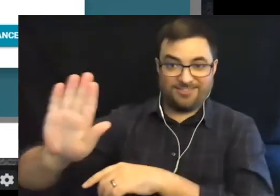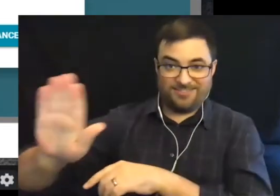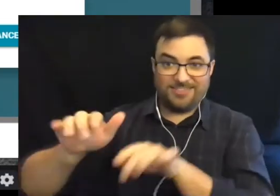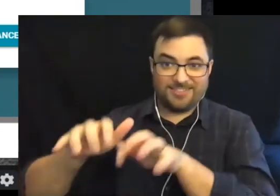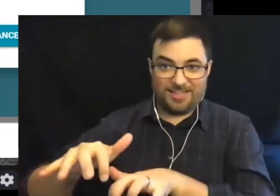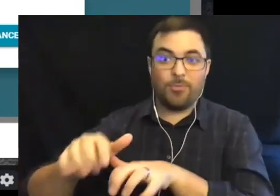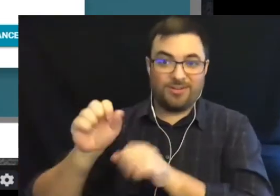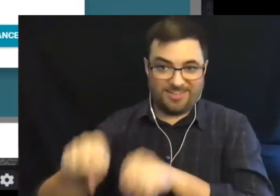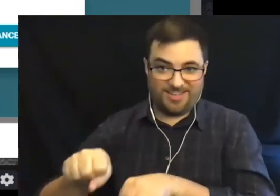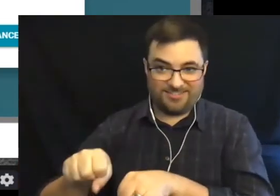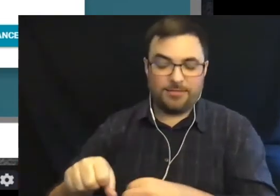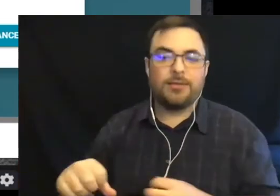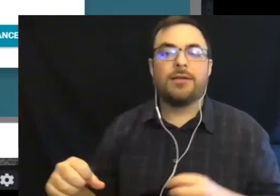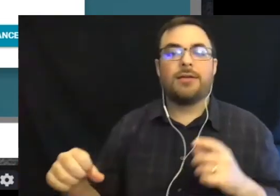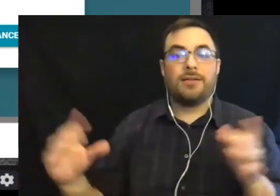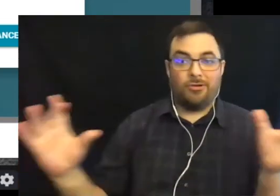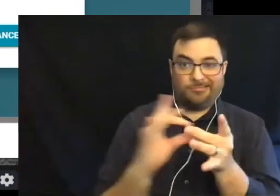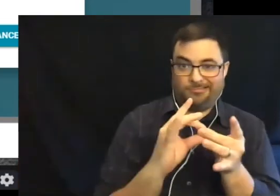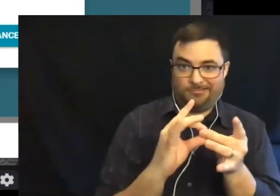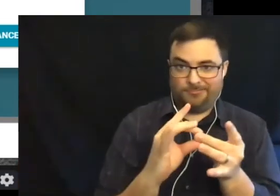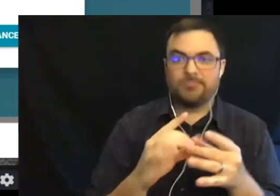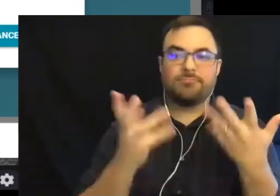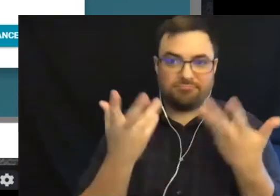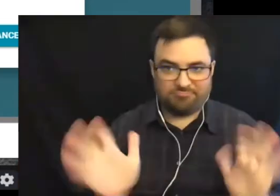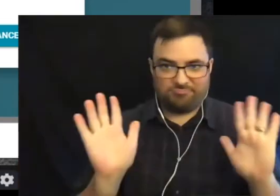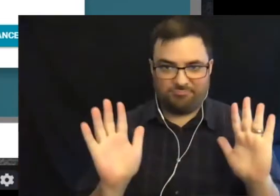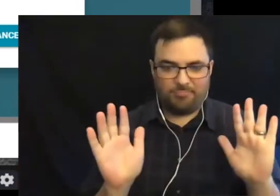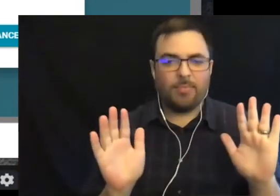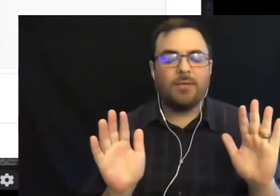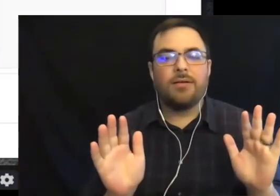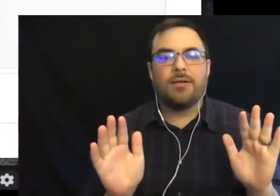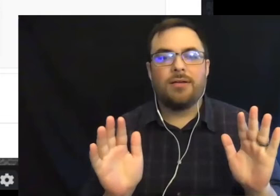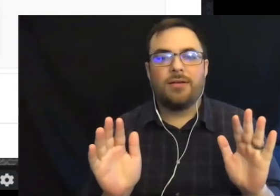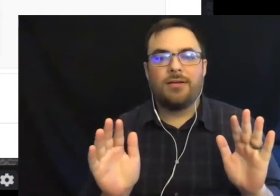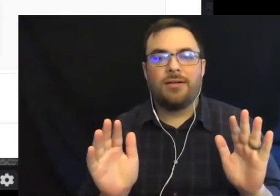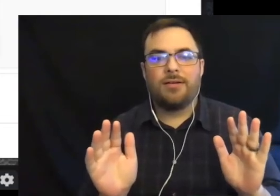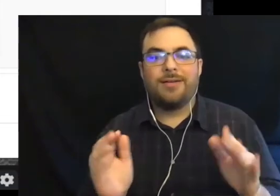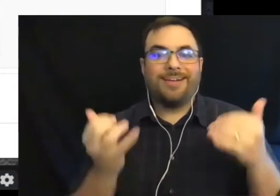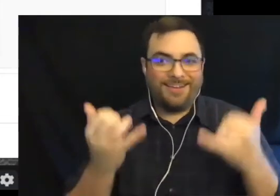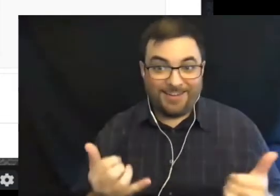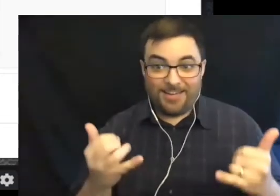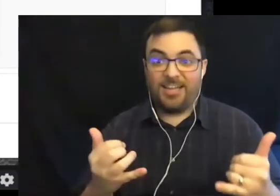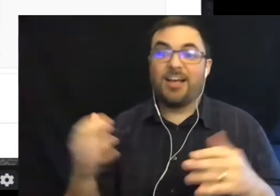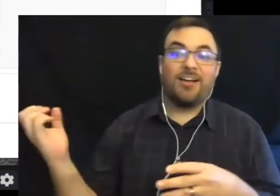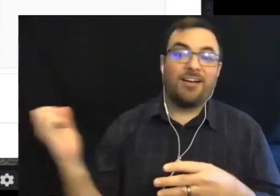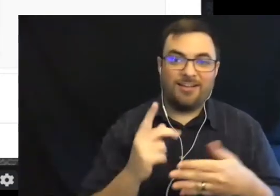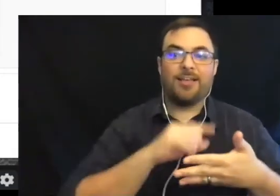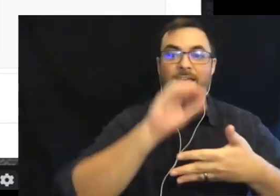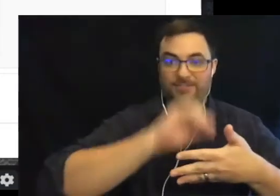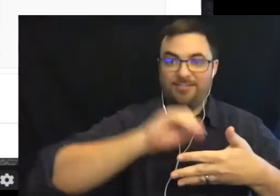neat. So then once we have done that, now we can go back and do that Ling sound